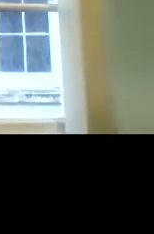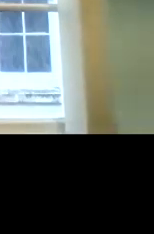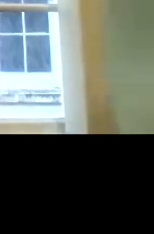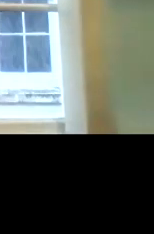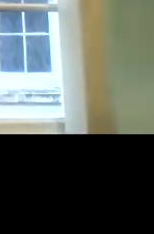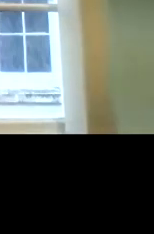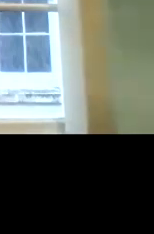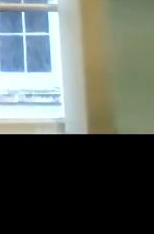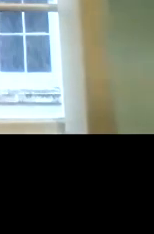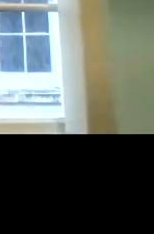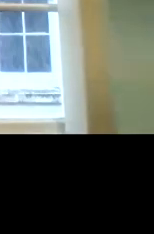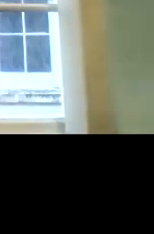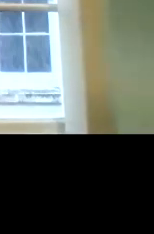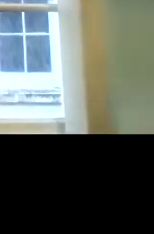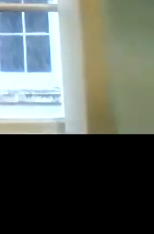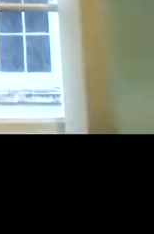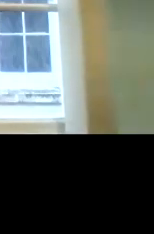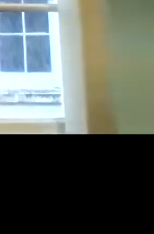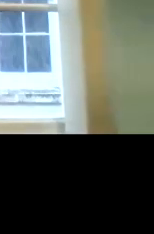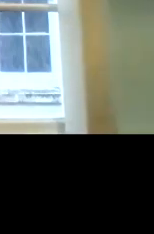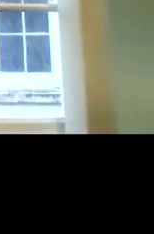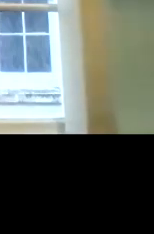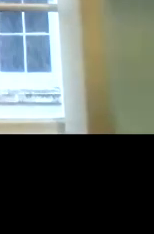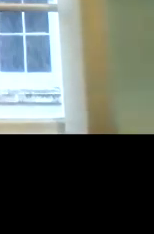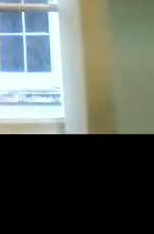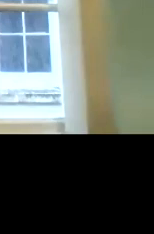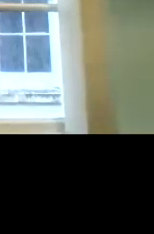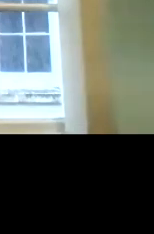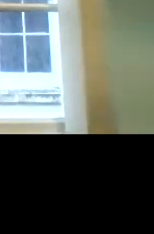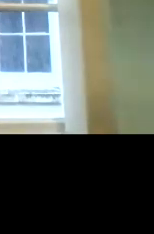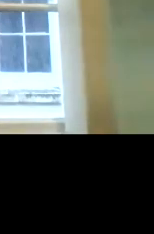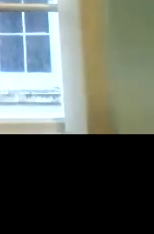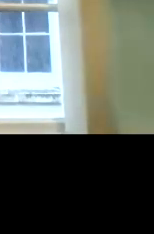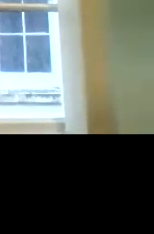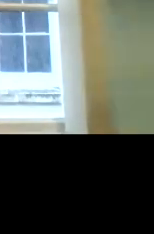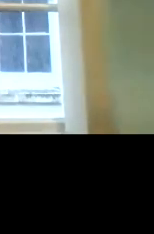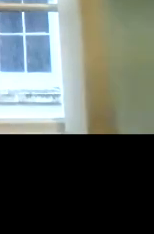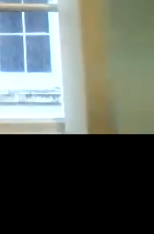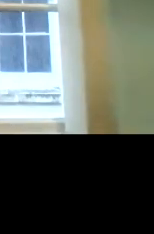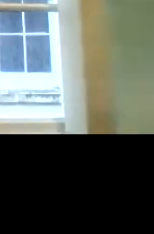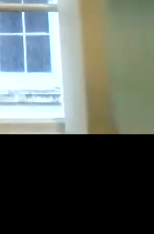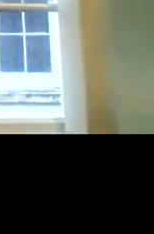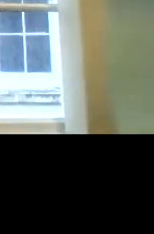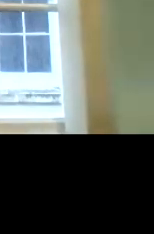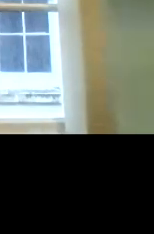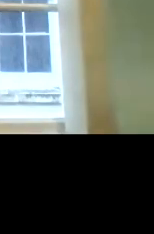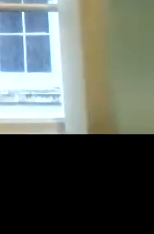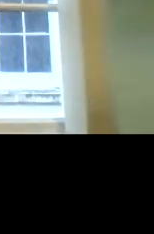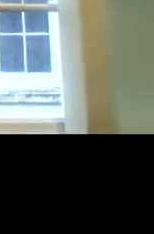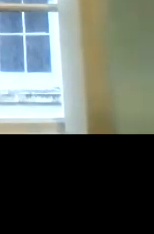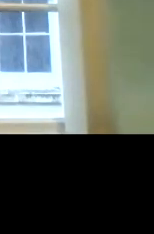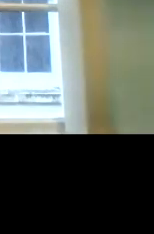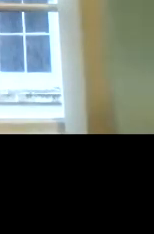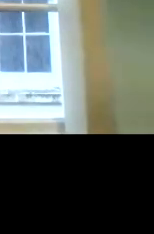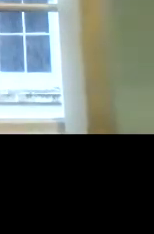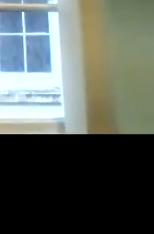talking about your pelvic floor, we talk about like powerhouse. So at the top of, if we talk about a powerhouse box, so at the top of the box is your diaphragm,